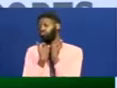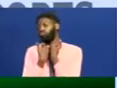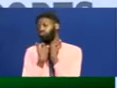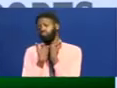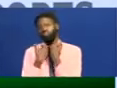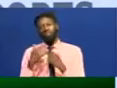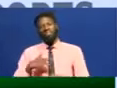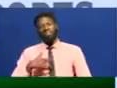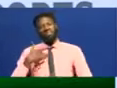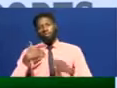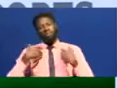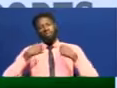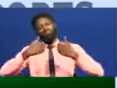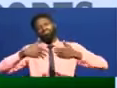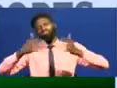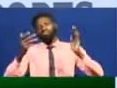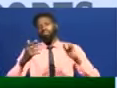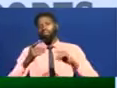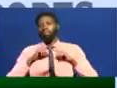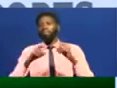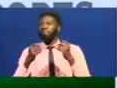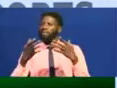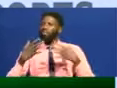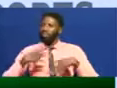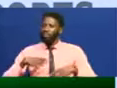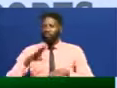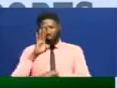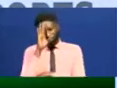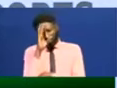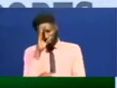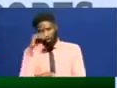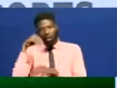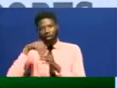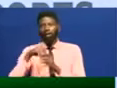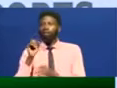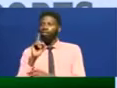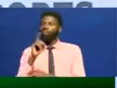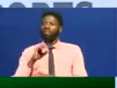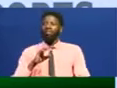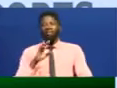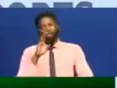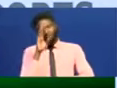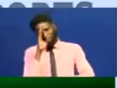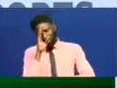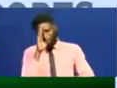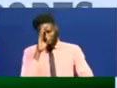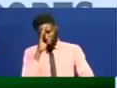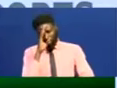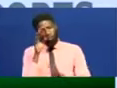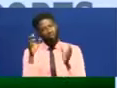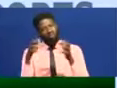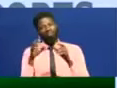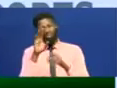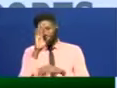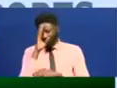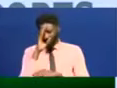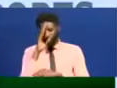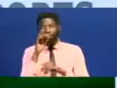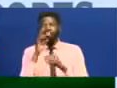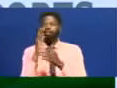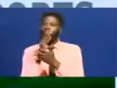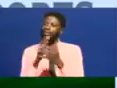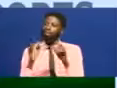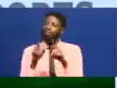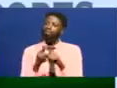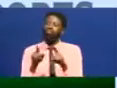confident. But there were so many doubting Thomases in Nairobi. Not just doubting Thomases. There were even those who